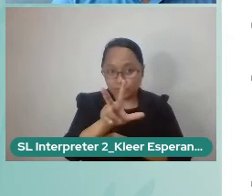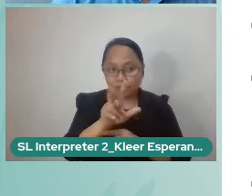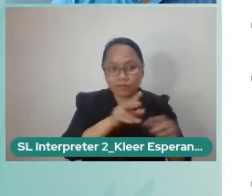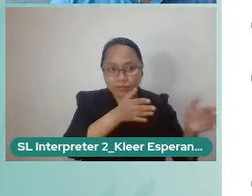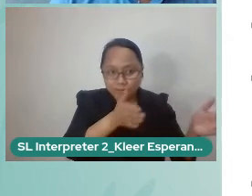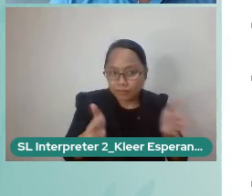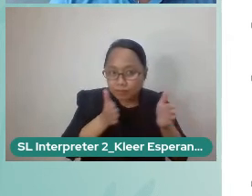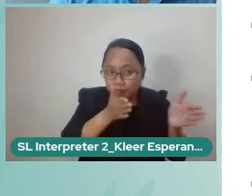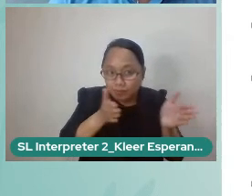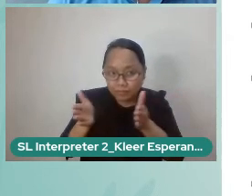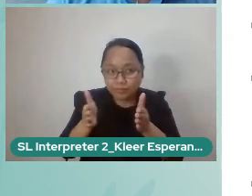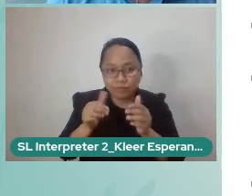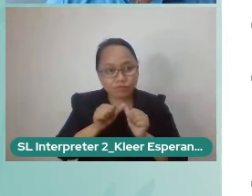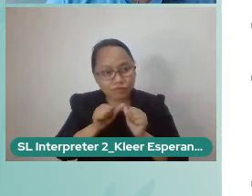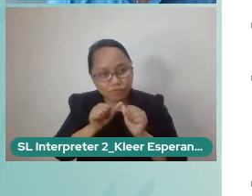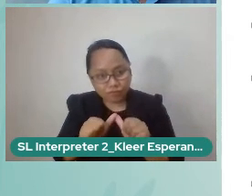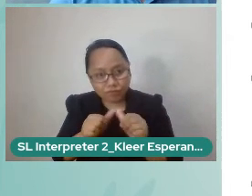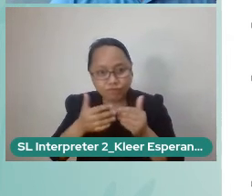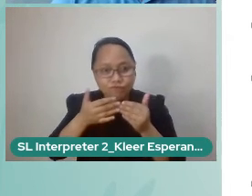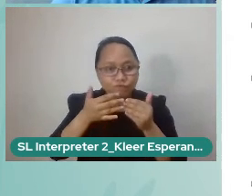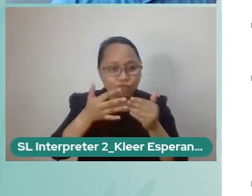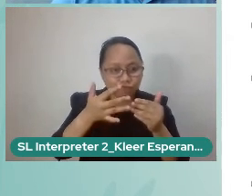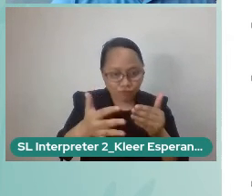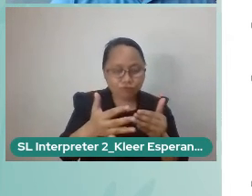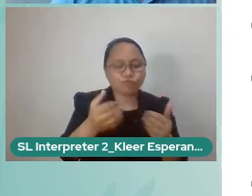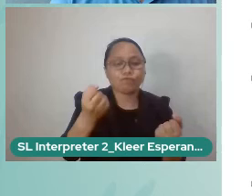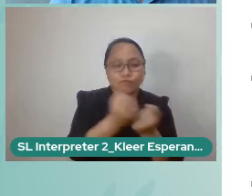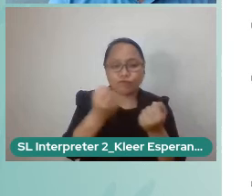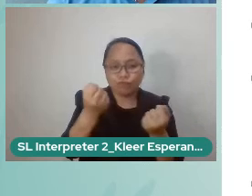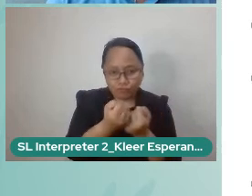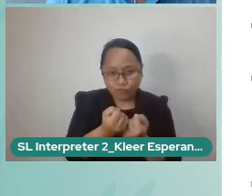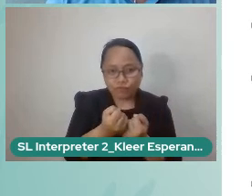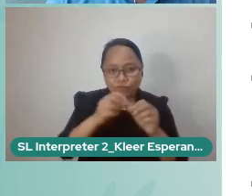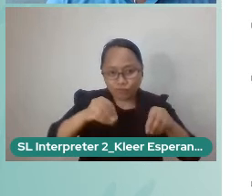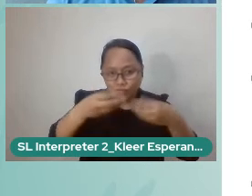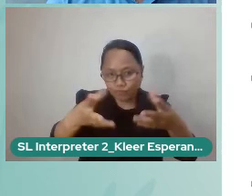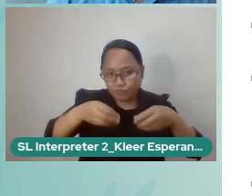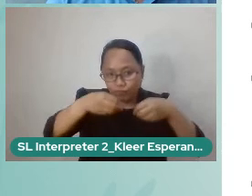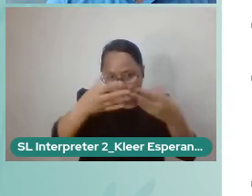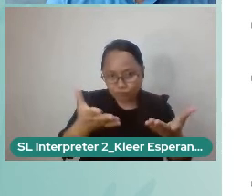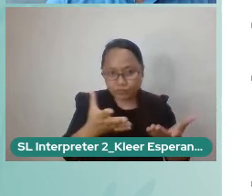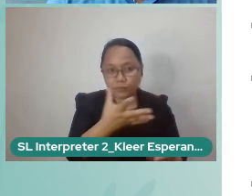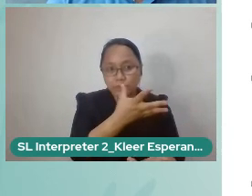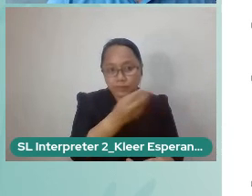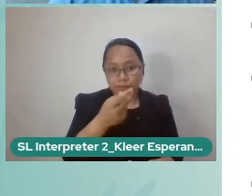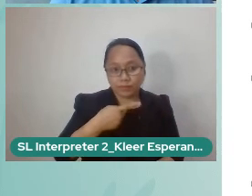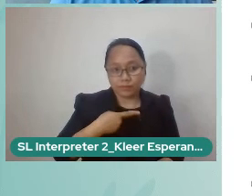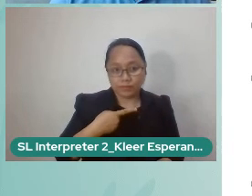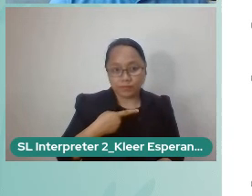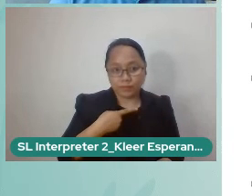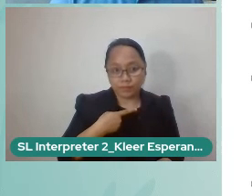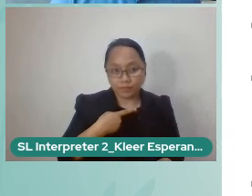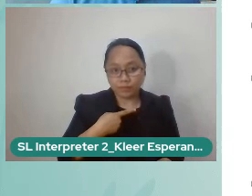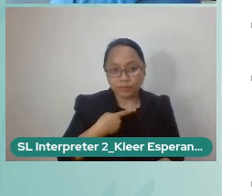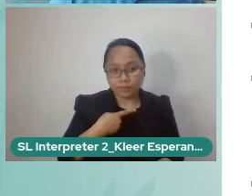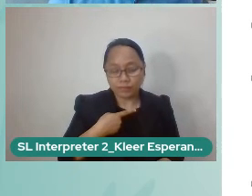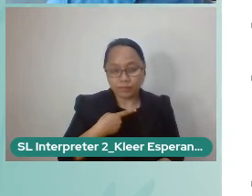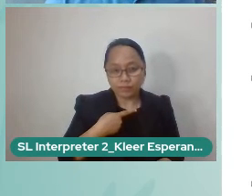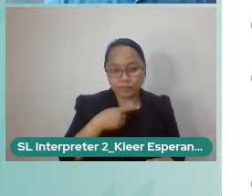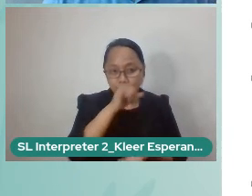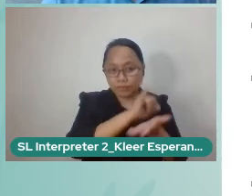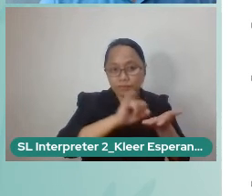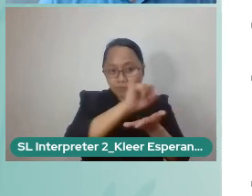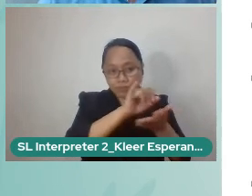to continue and to sustain it. And we're going to institutionalize the screen and treat approach using HPV DNA